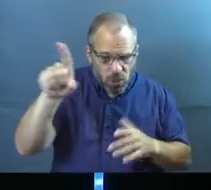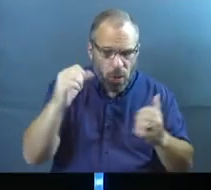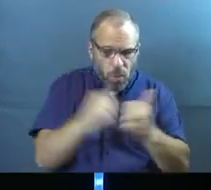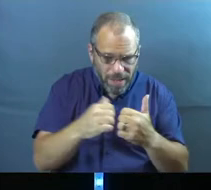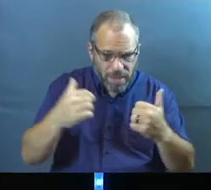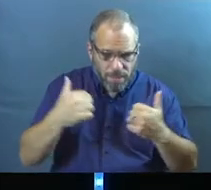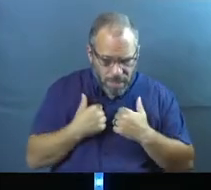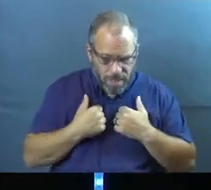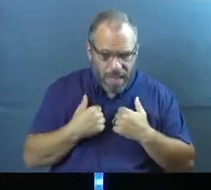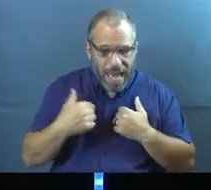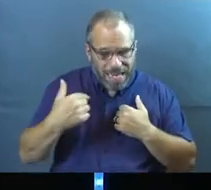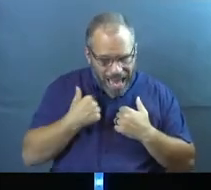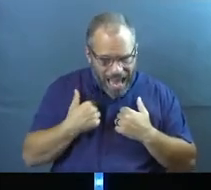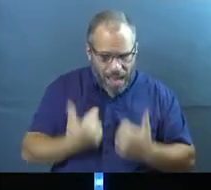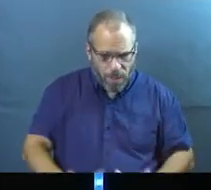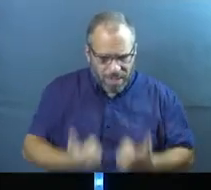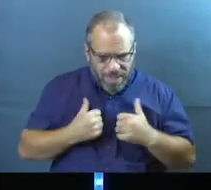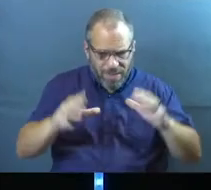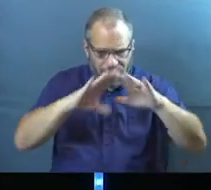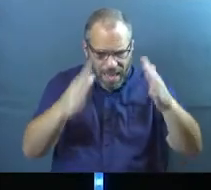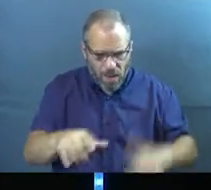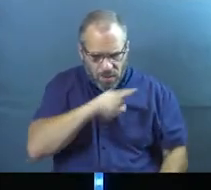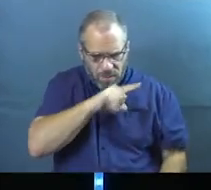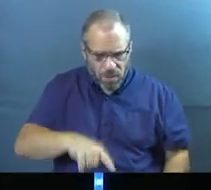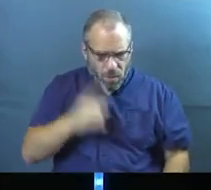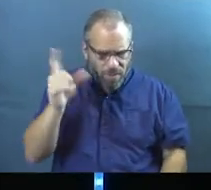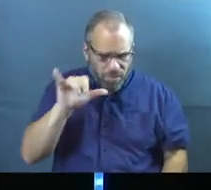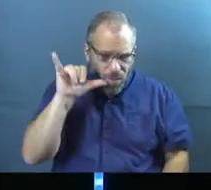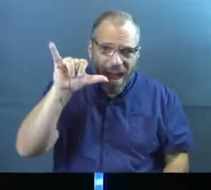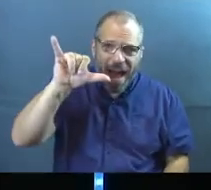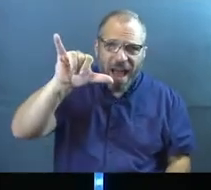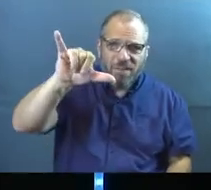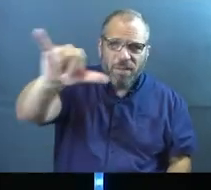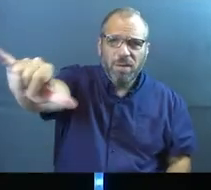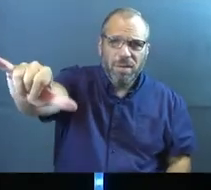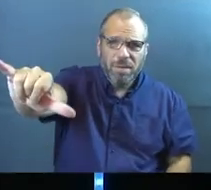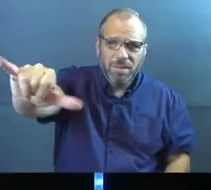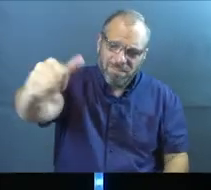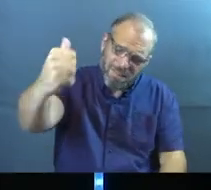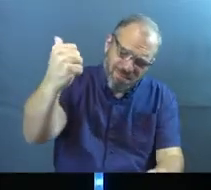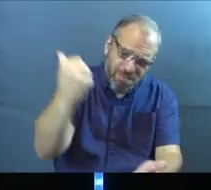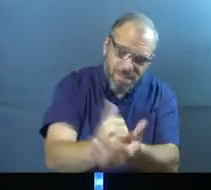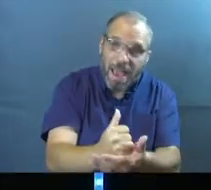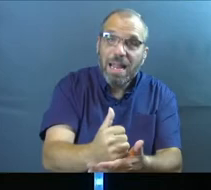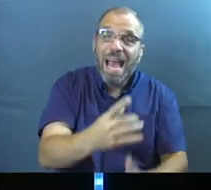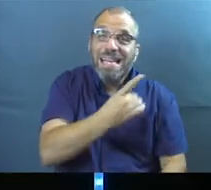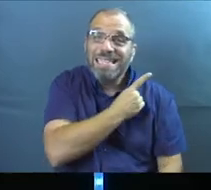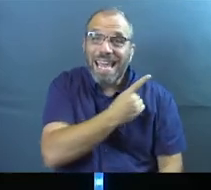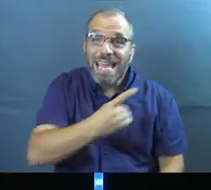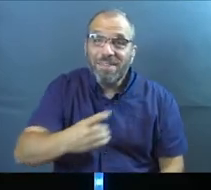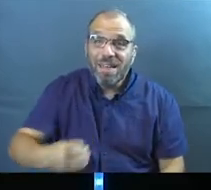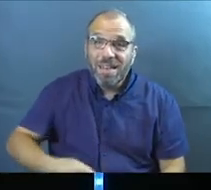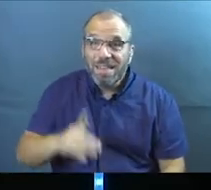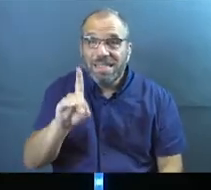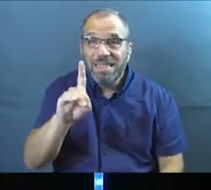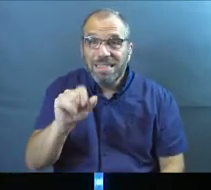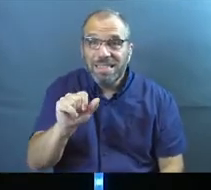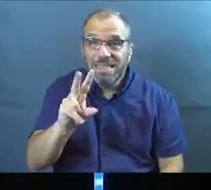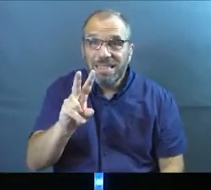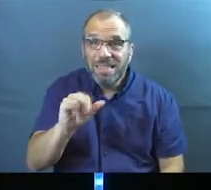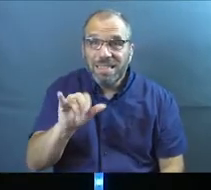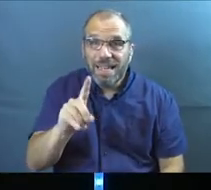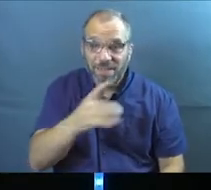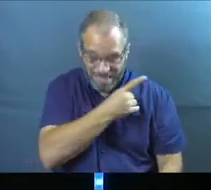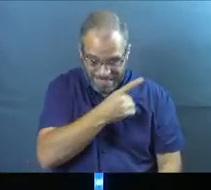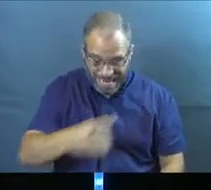me. And I will dwell in the house of the Lord forever and ever. Amen. You see David there? He's got